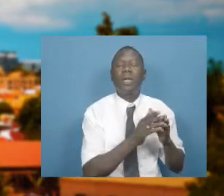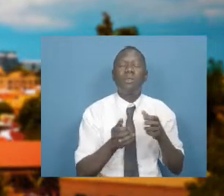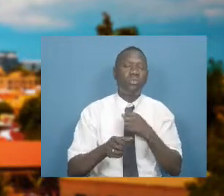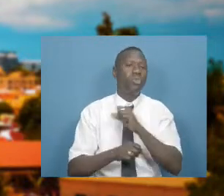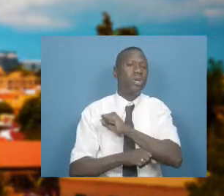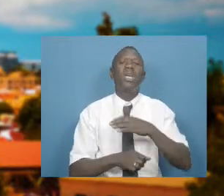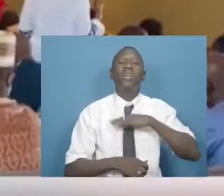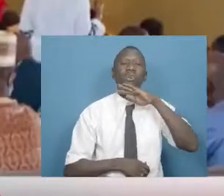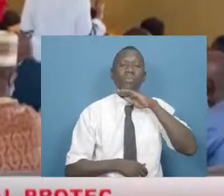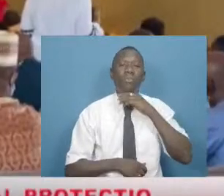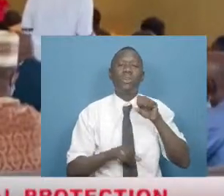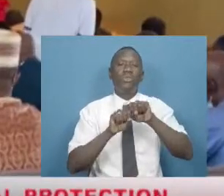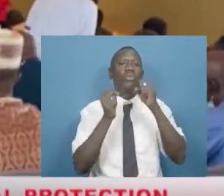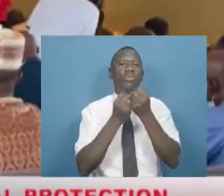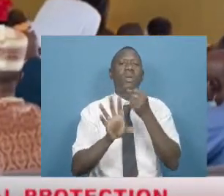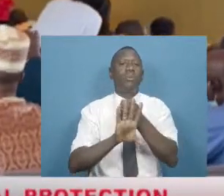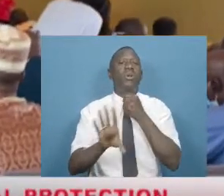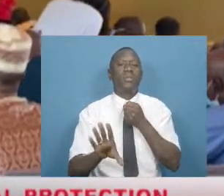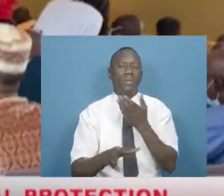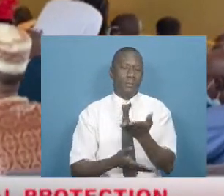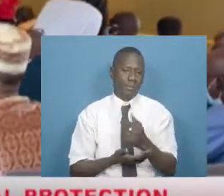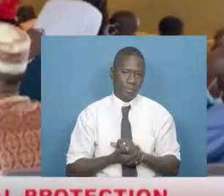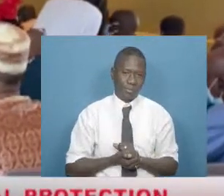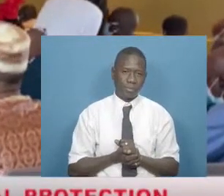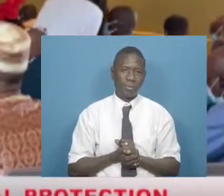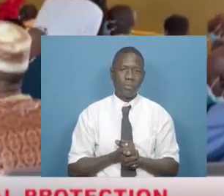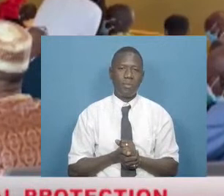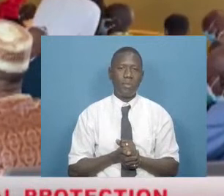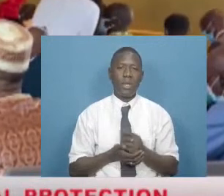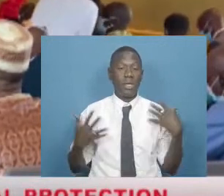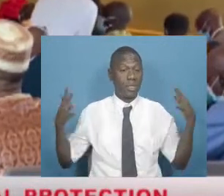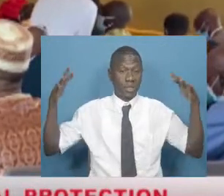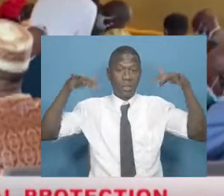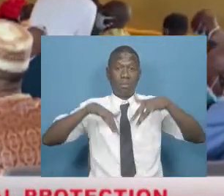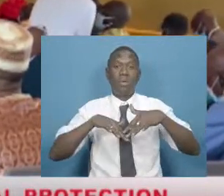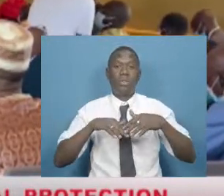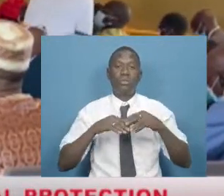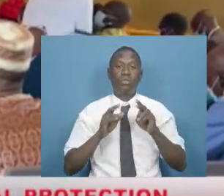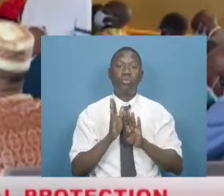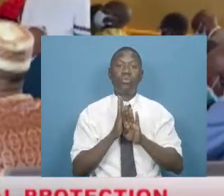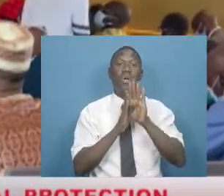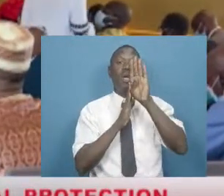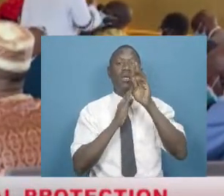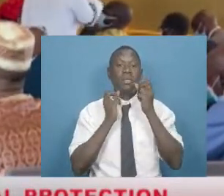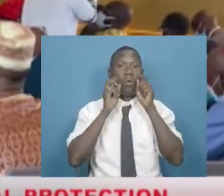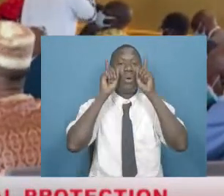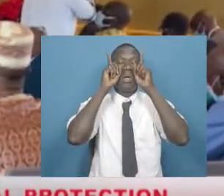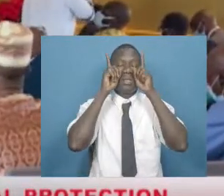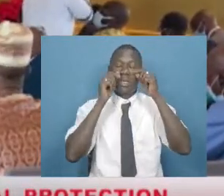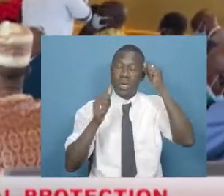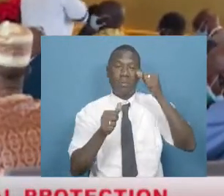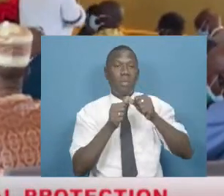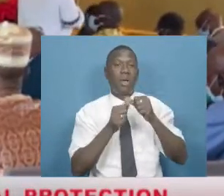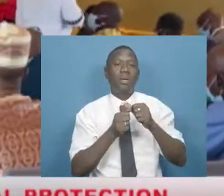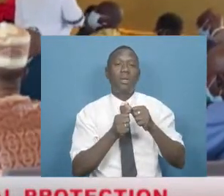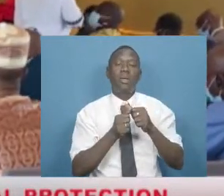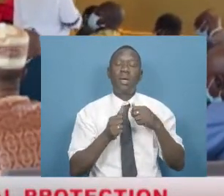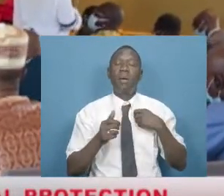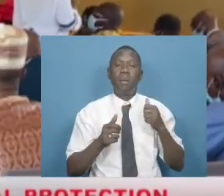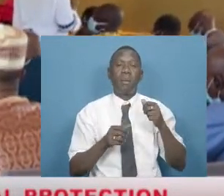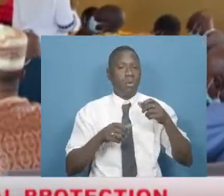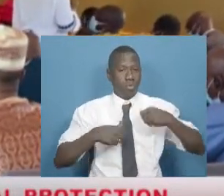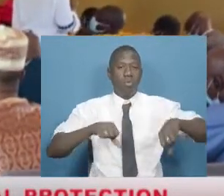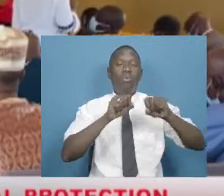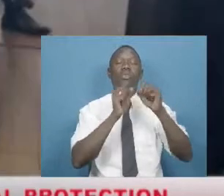protection. The regional seminar is to raise awareness and remind state parties of the African Charter of